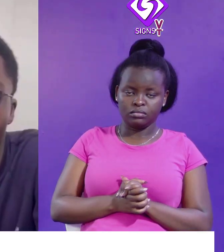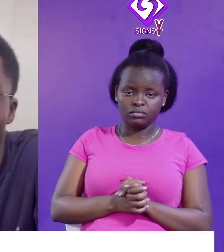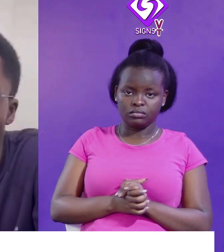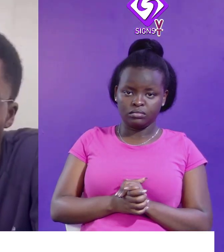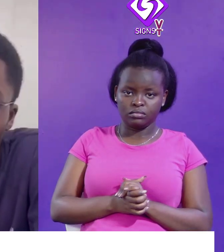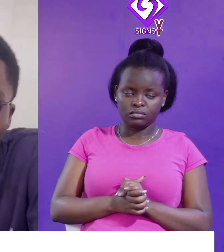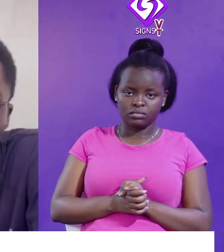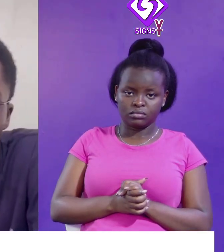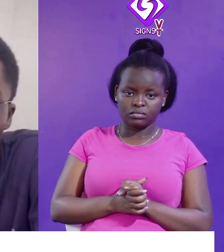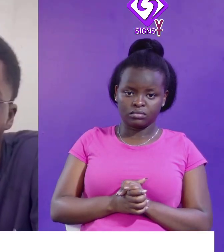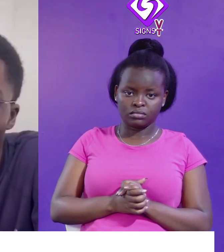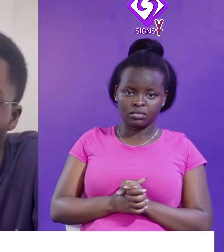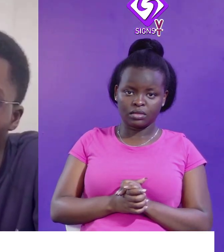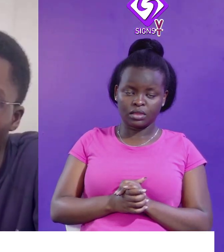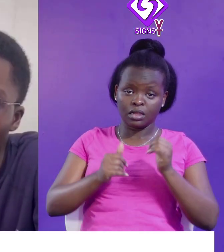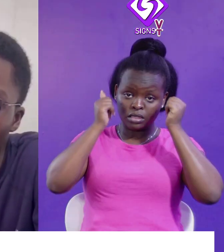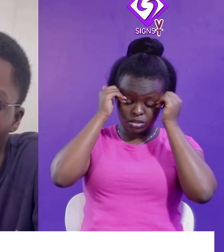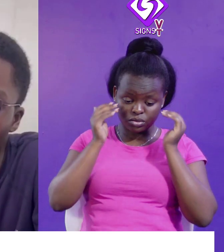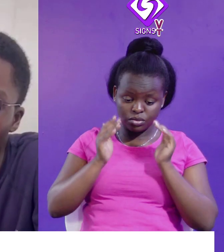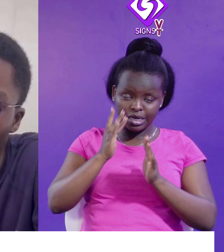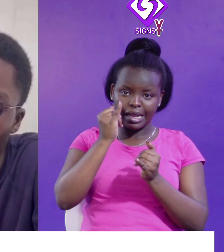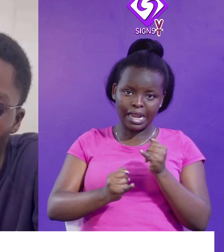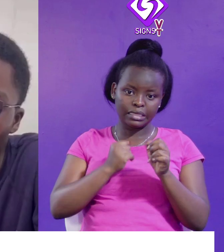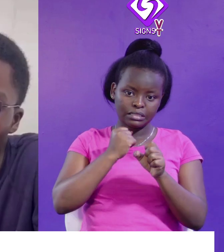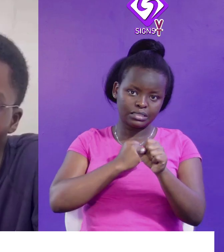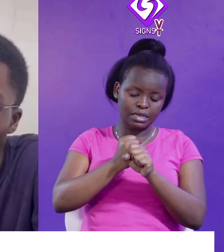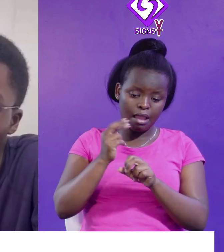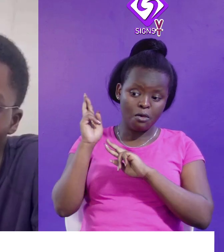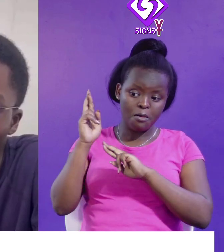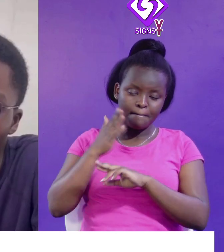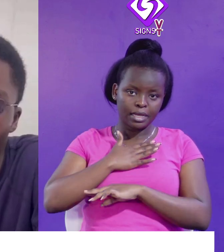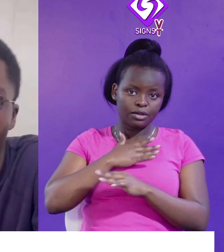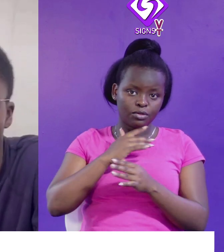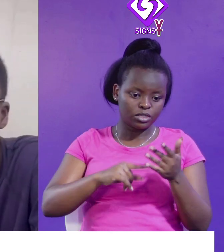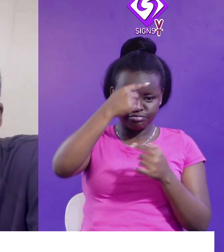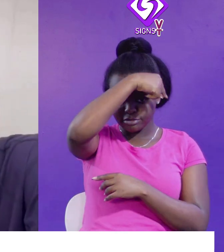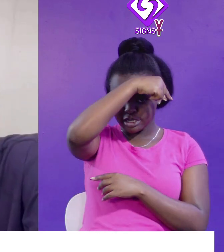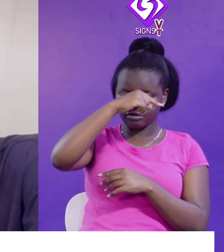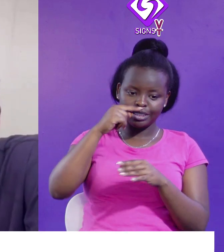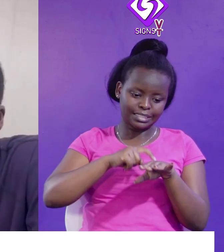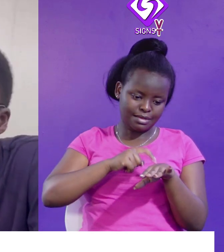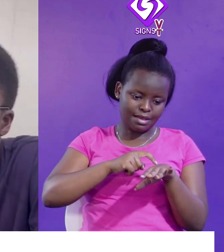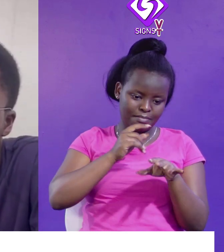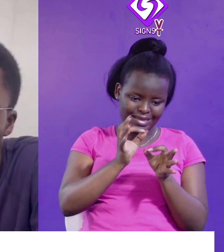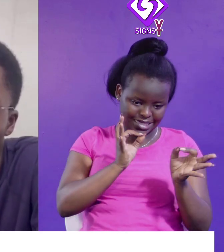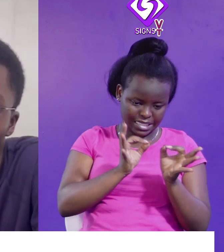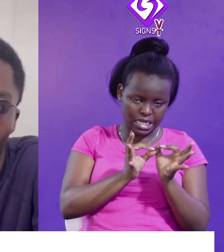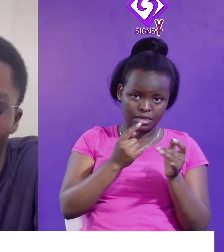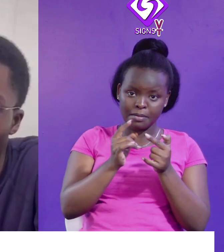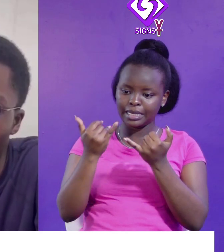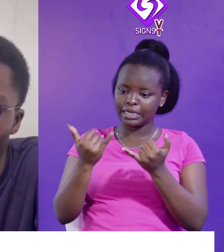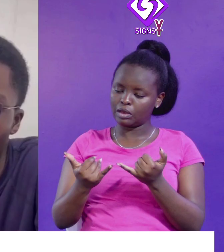Kama mwanafunzi wa mwaka wa mwisho, matarajio yangu ni kwamba nilikuwa nihitimu within the timeline, ambapo kwamba sasa hivi naona